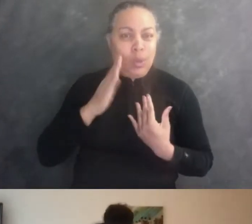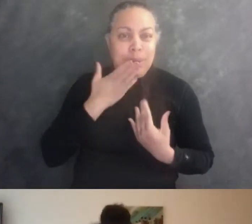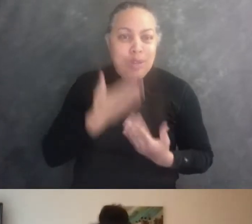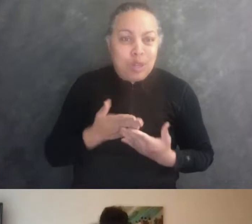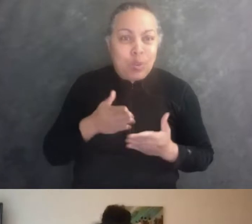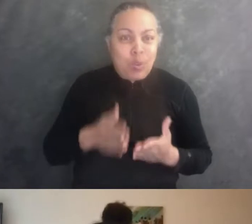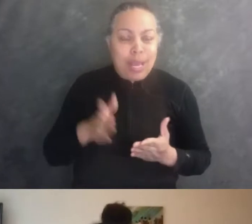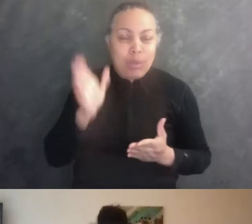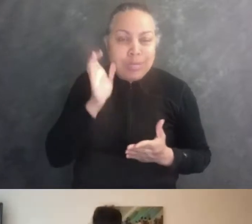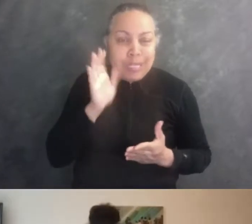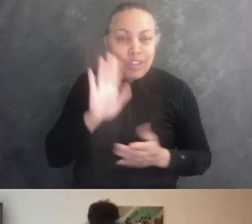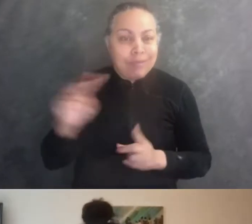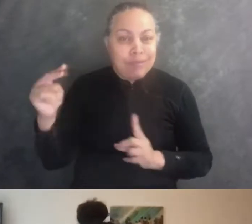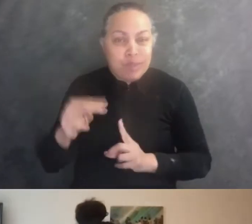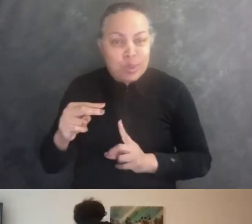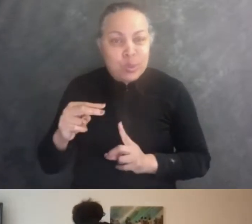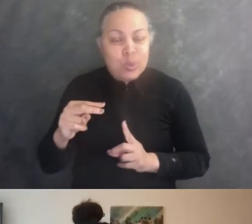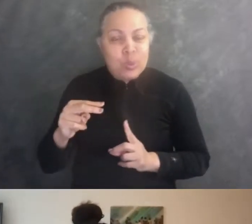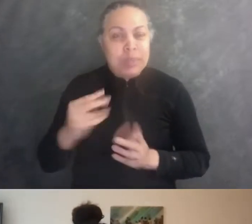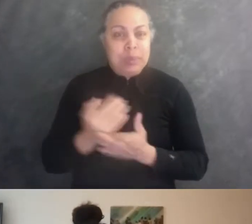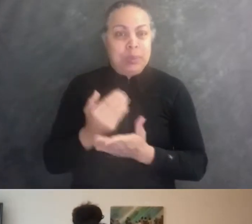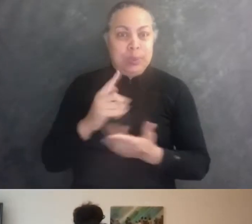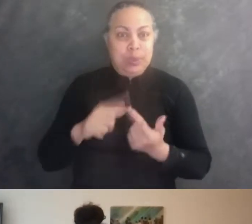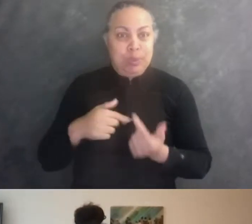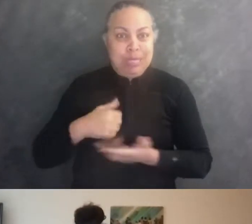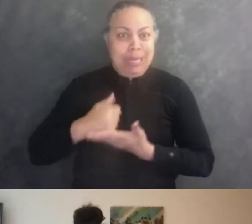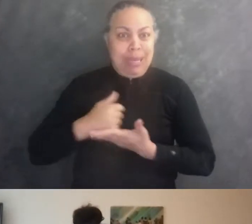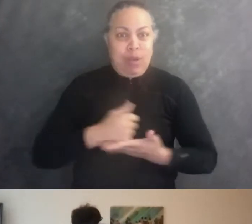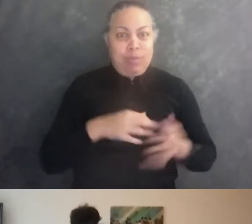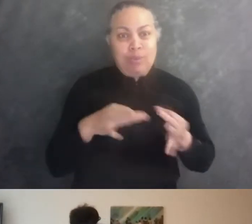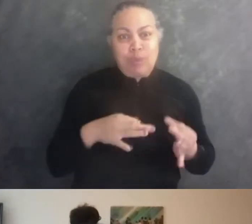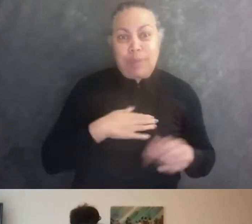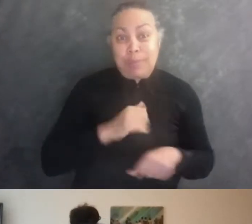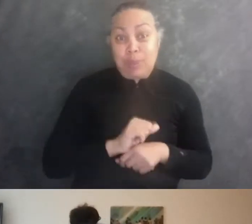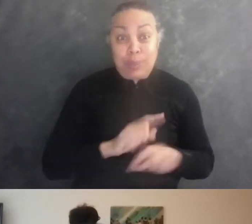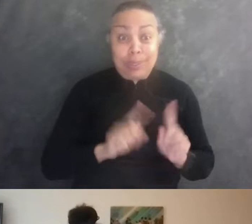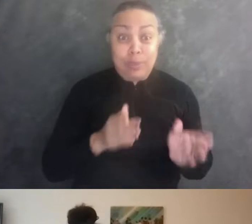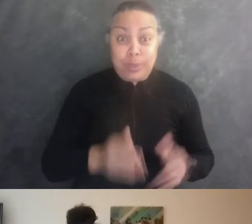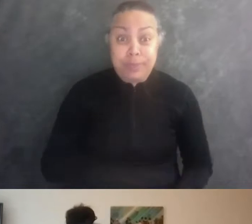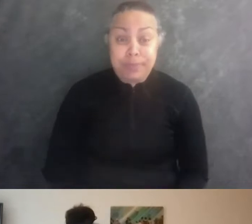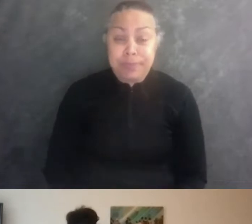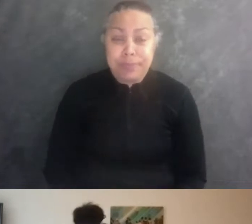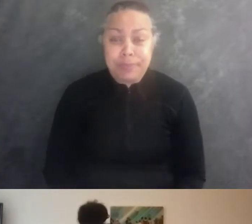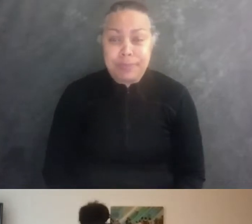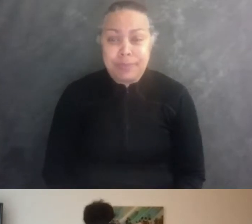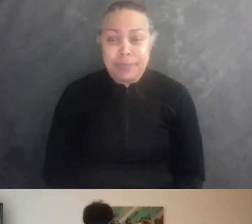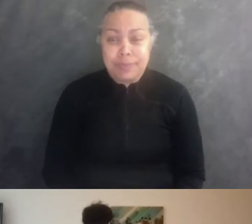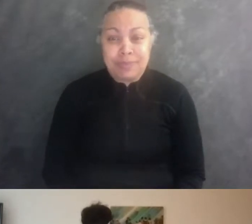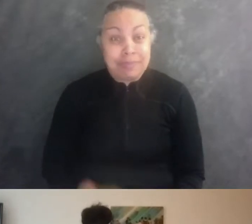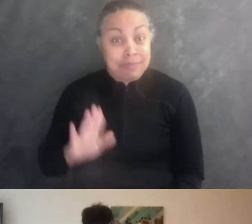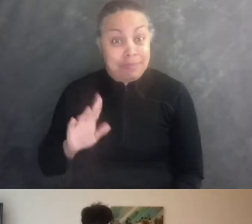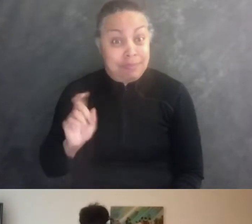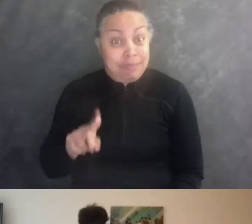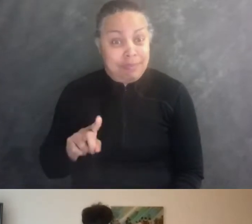a viewfinder that I'll find to describe what I'm doing in a whole nother way. Can I ask? And I have to say,